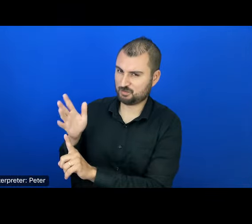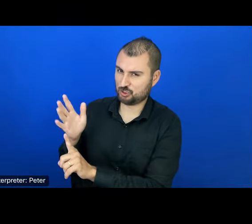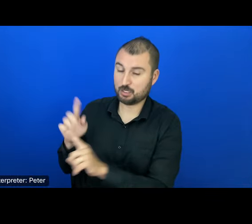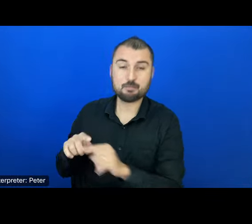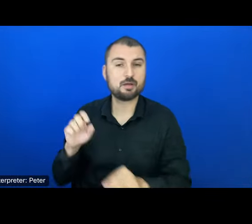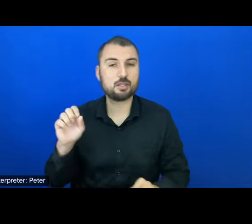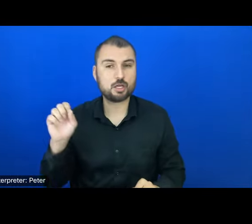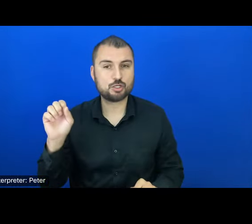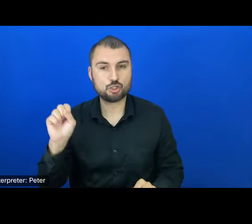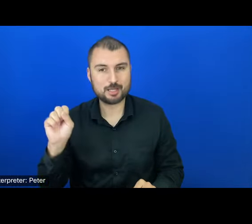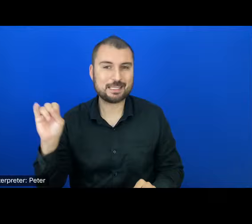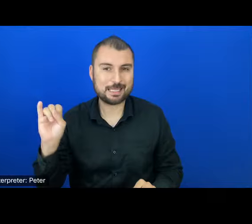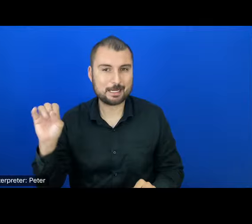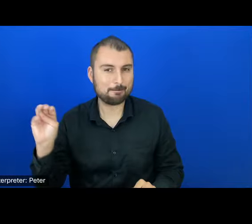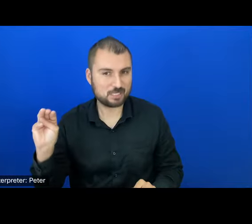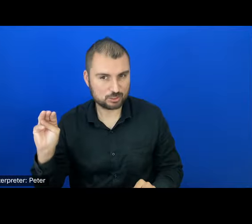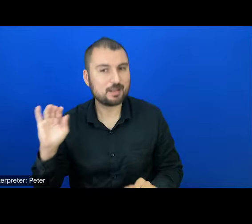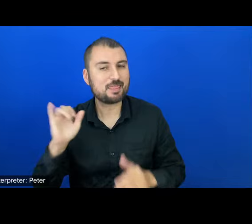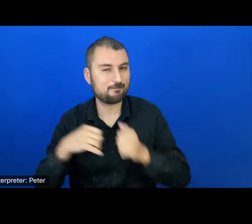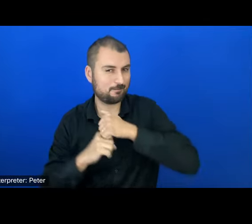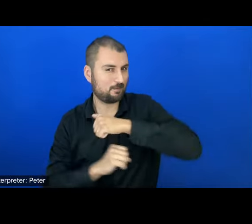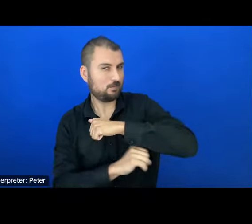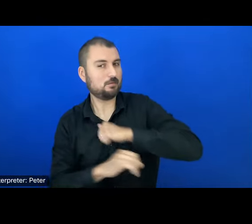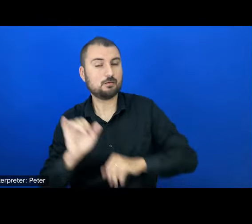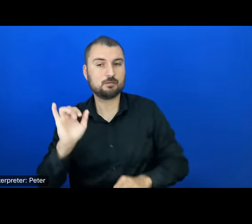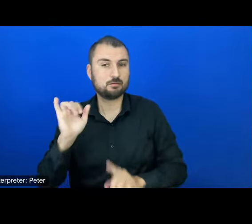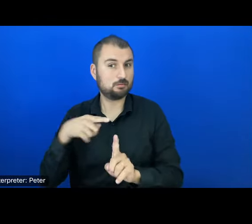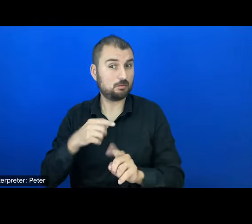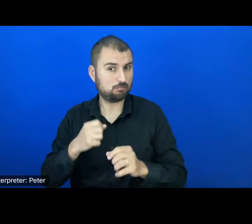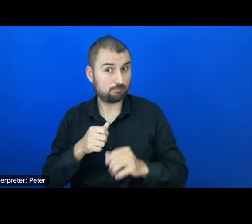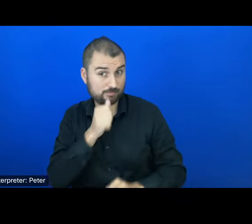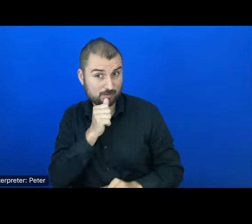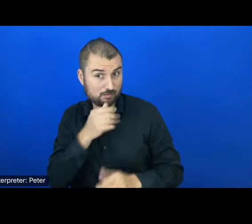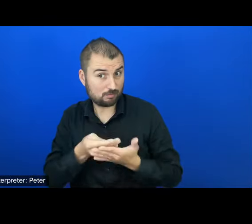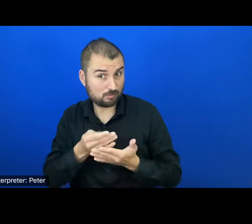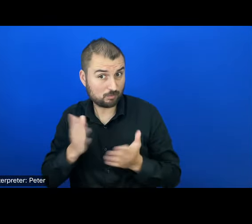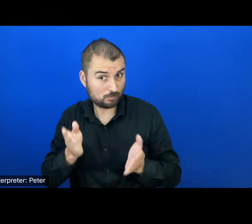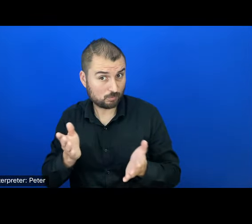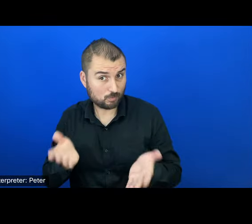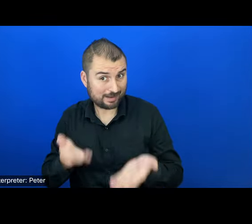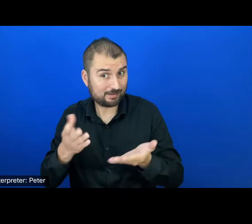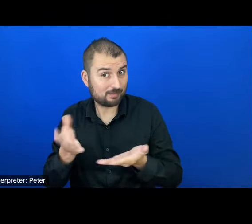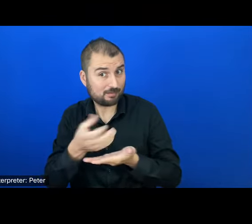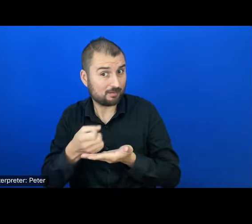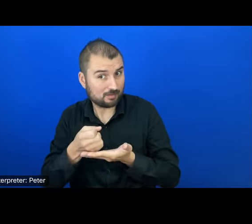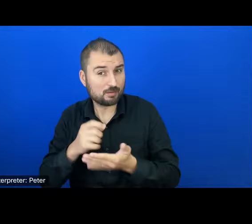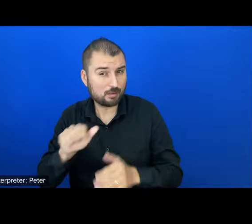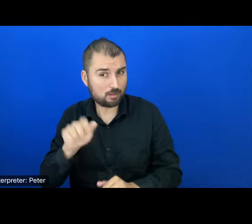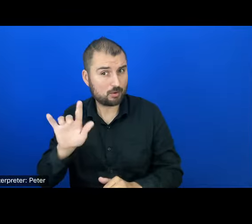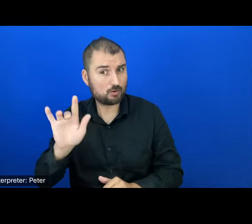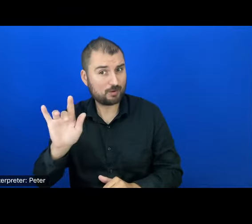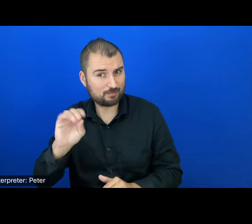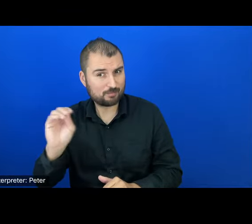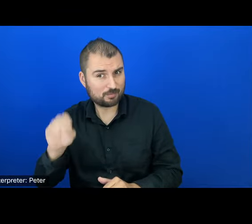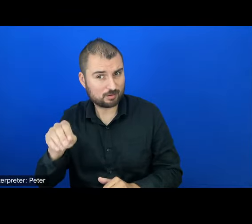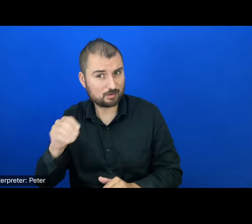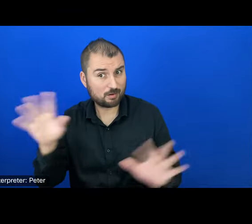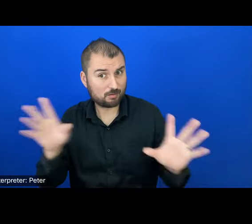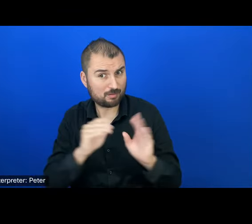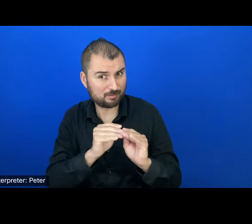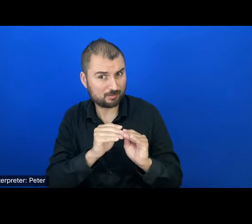Indian Mission Foundation would privately raise the other 25% to get the 50% total. for Correct,